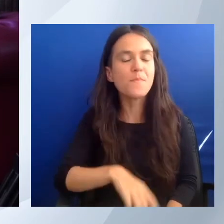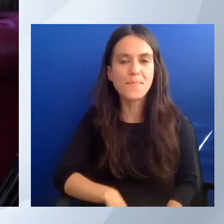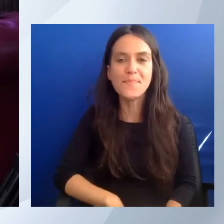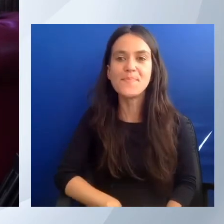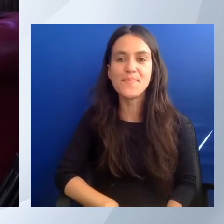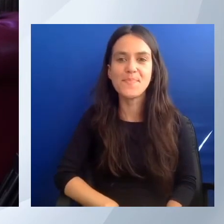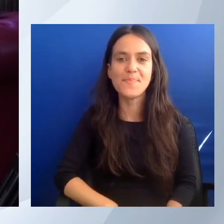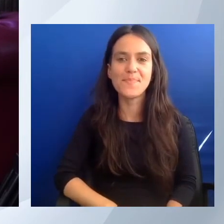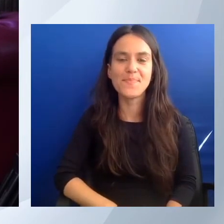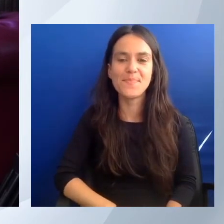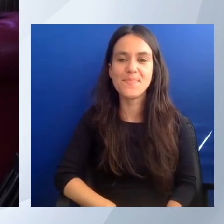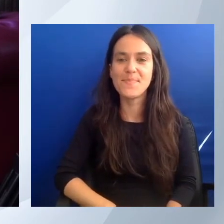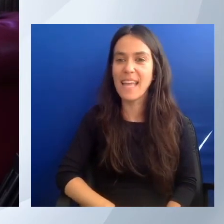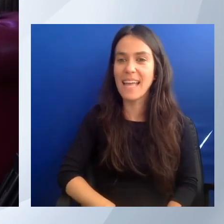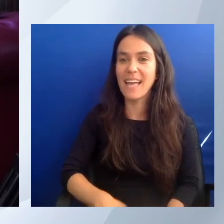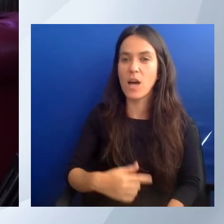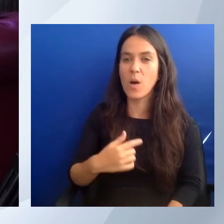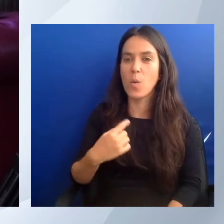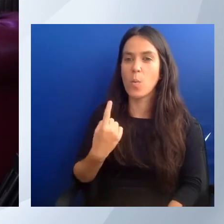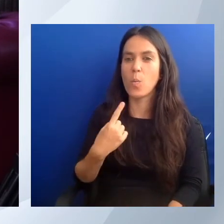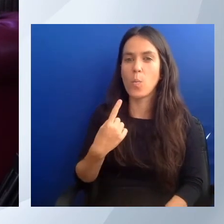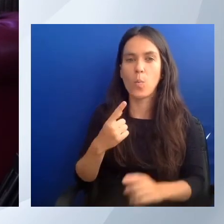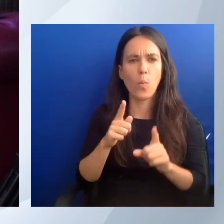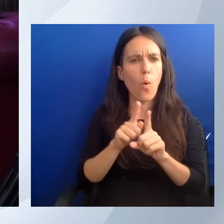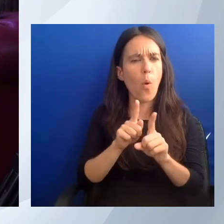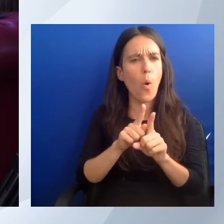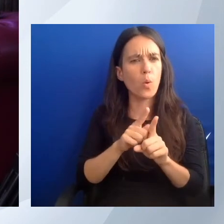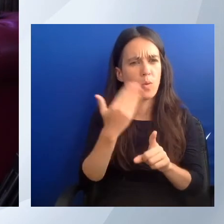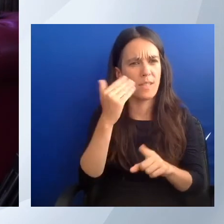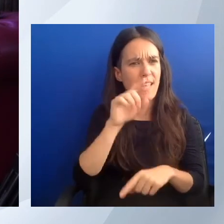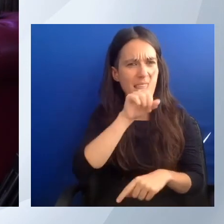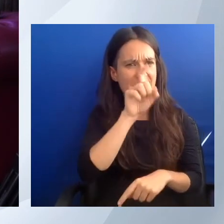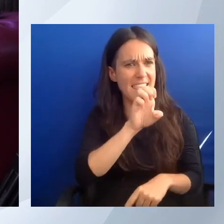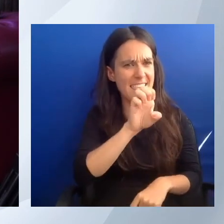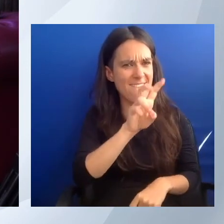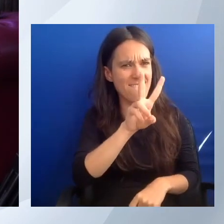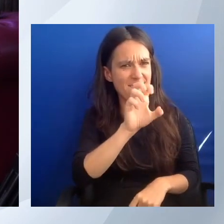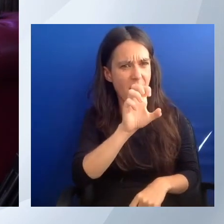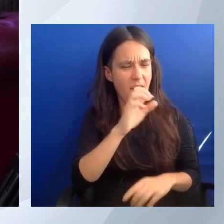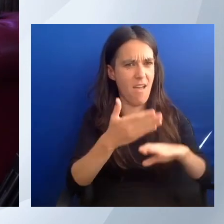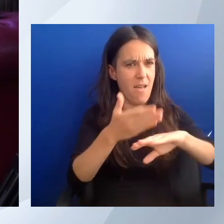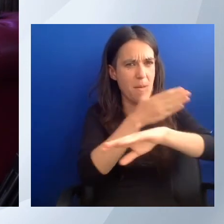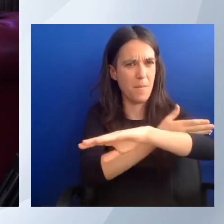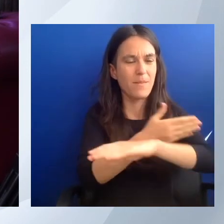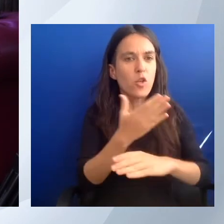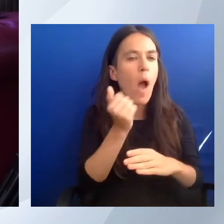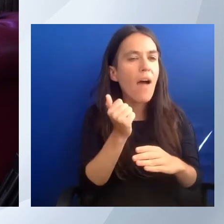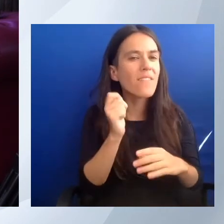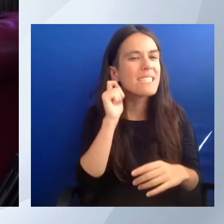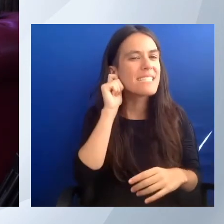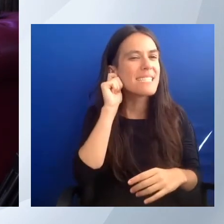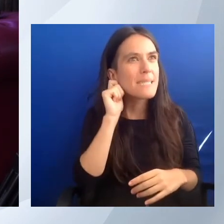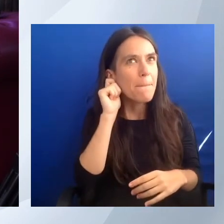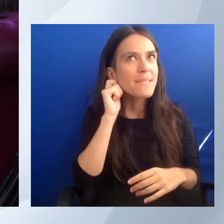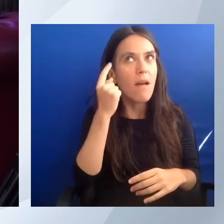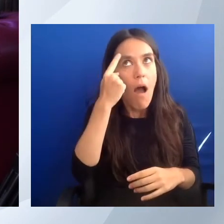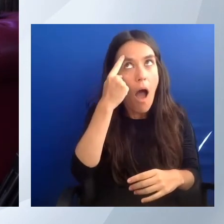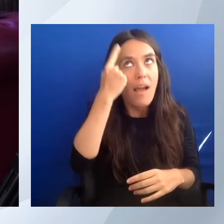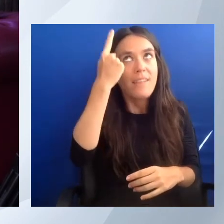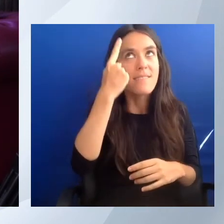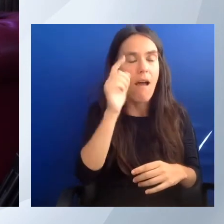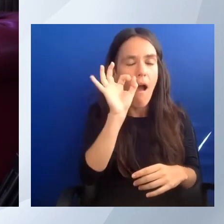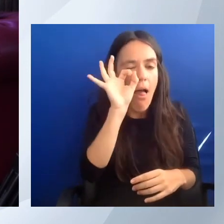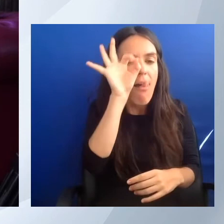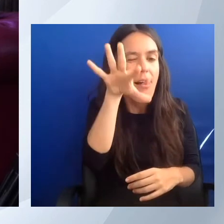We also asked this question to Eva after her previous session. But do you have some tips for people to get started with this topic, like me,